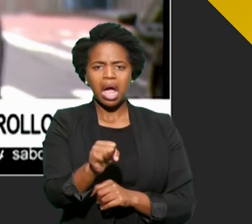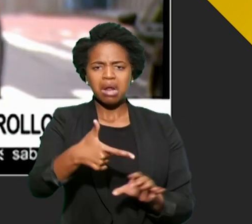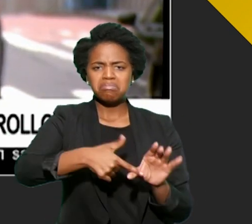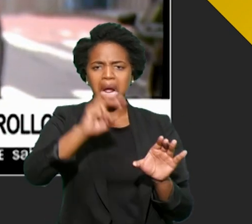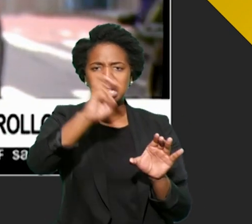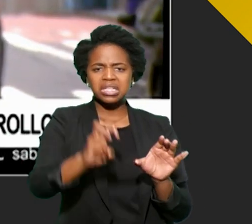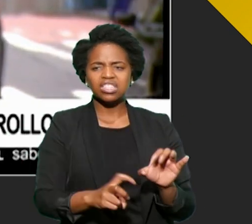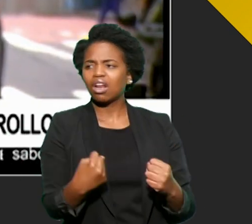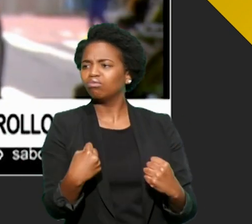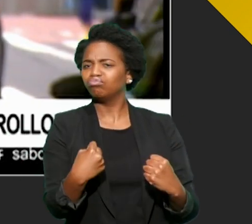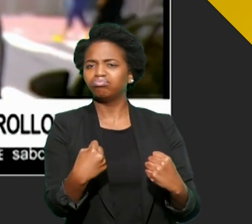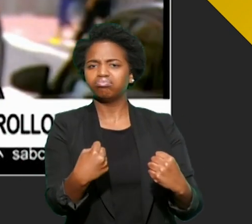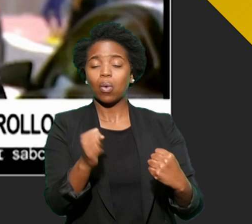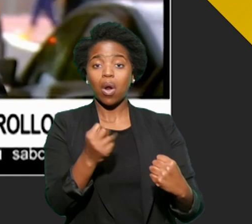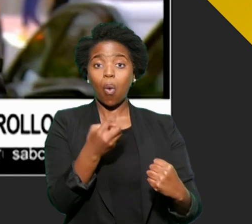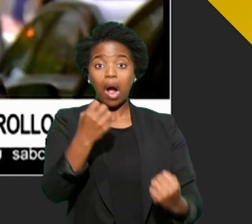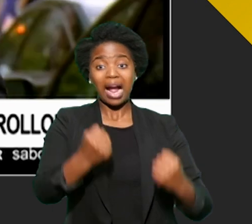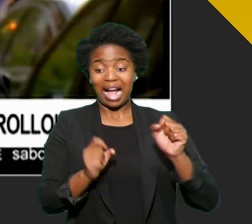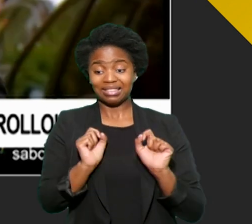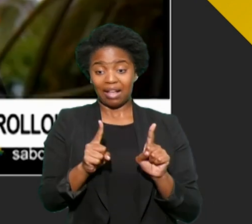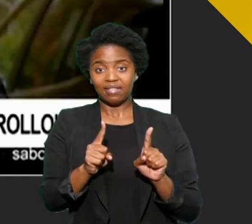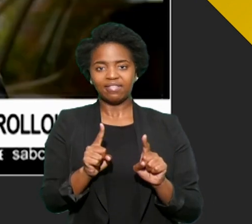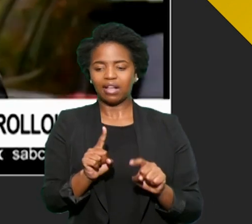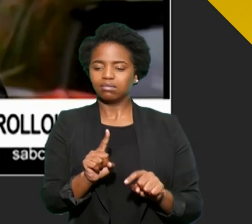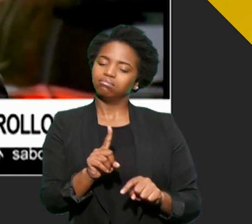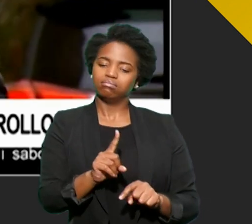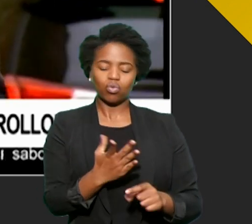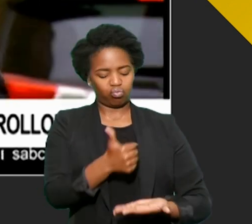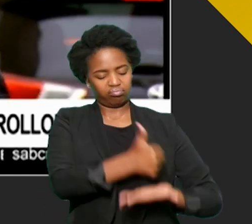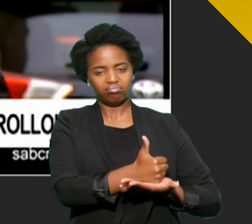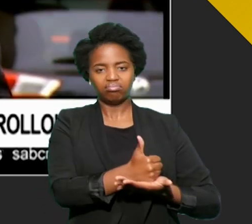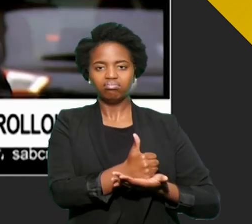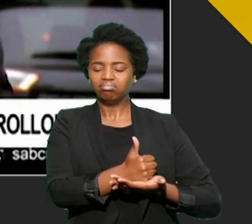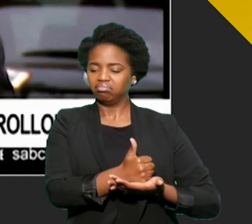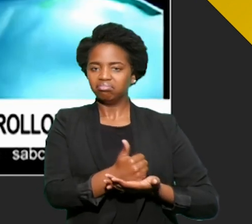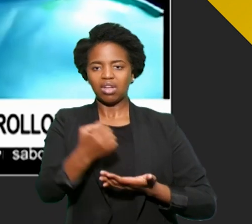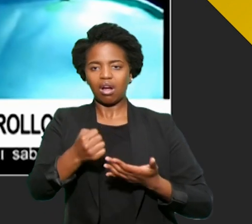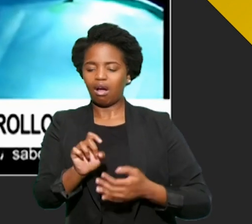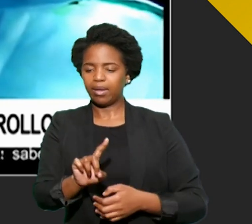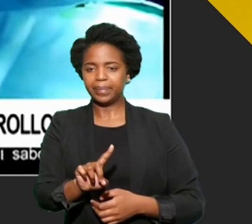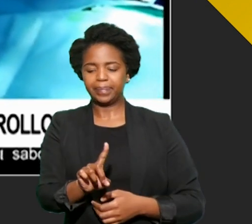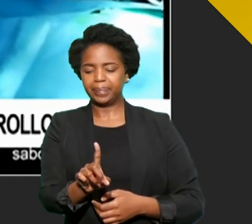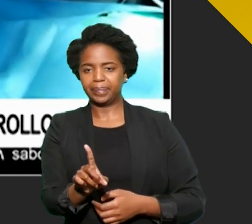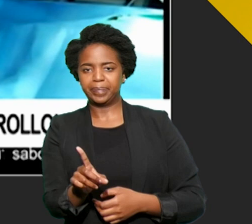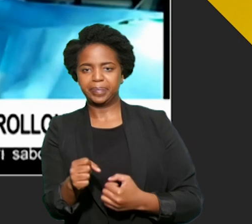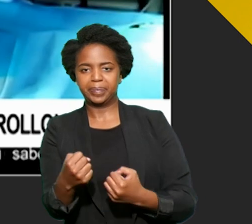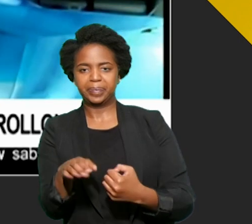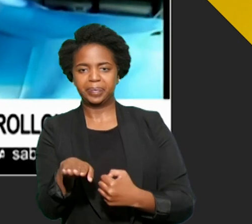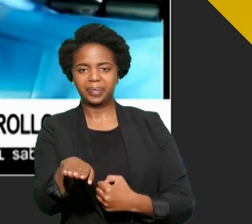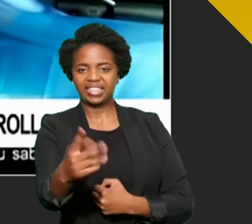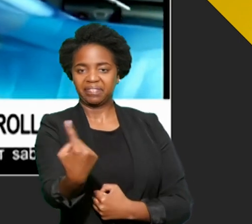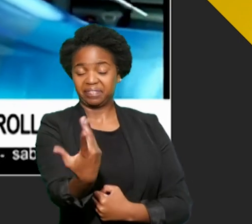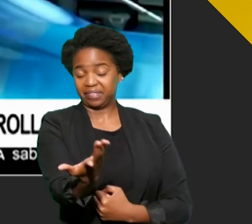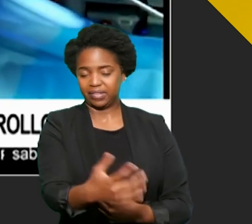The possibilities and options are endless, and the big players are only too well aware of that.